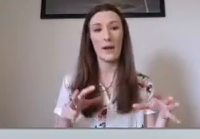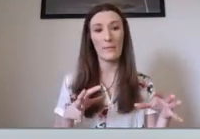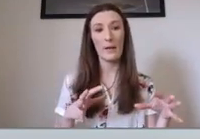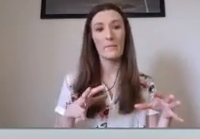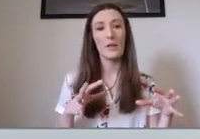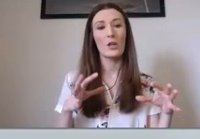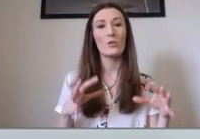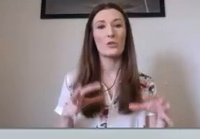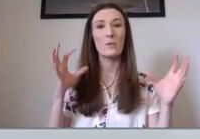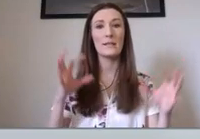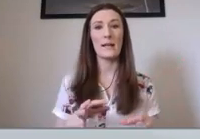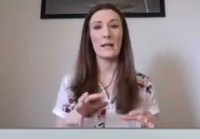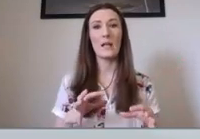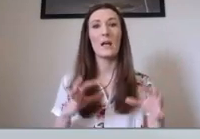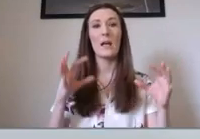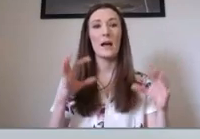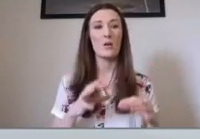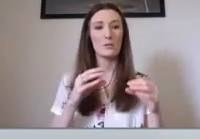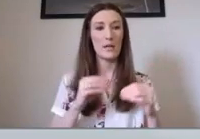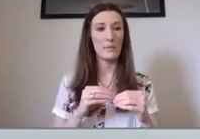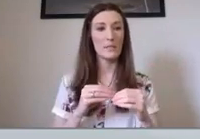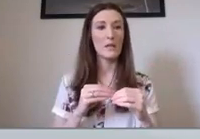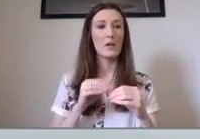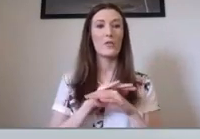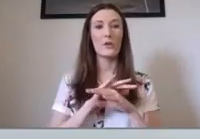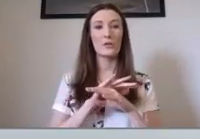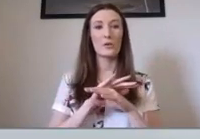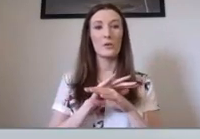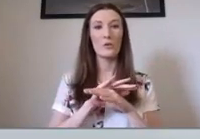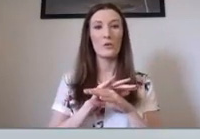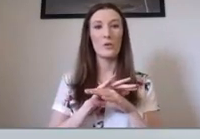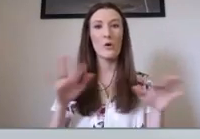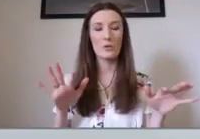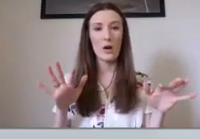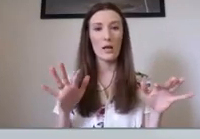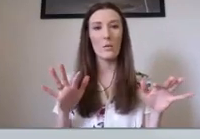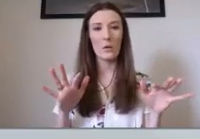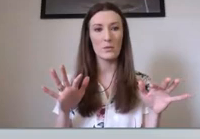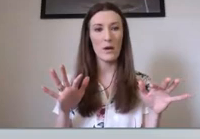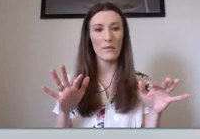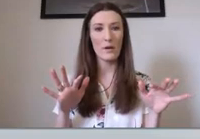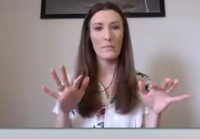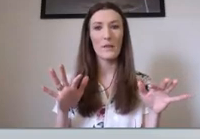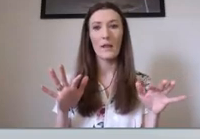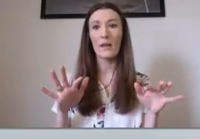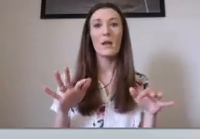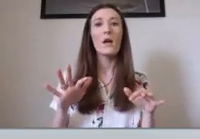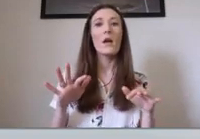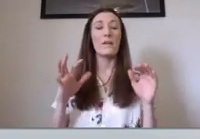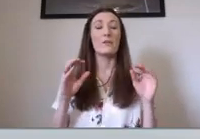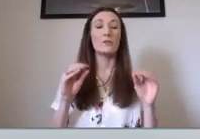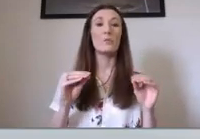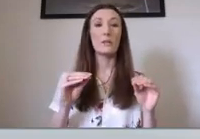that environment, you should be signing at all times. There's no talking whatsoever.